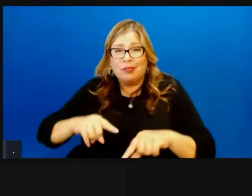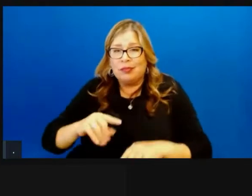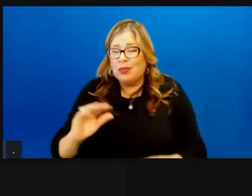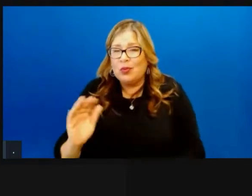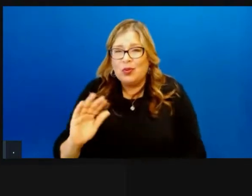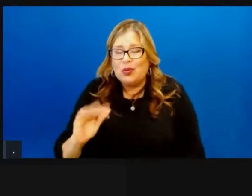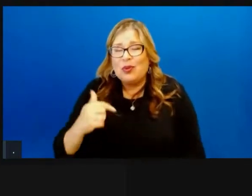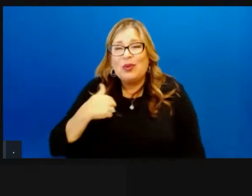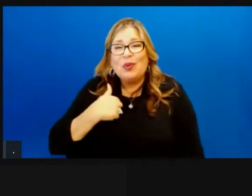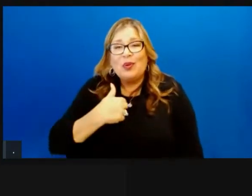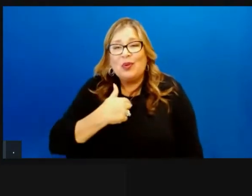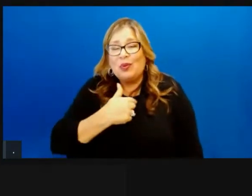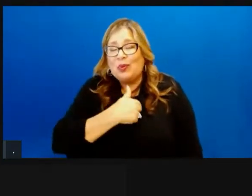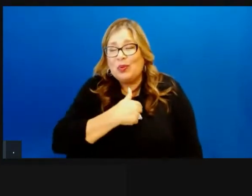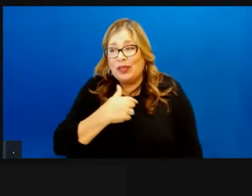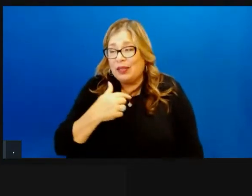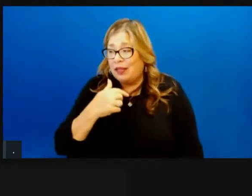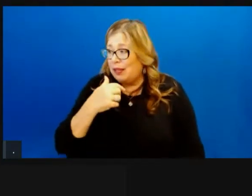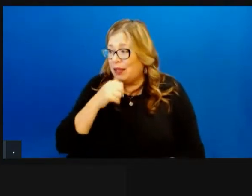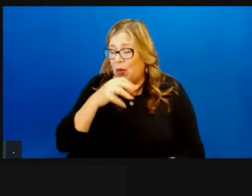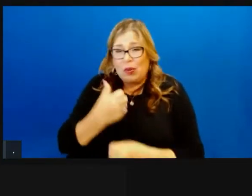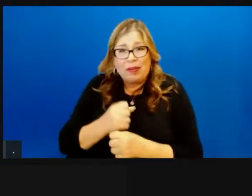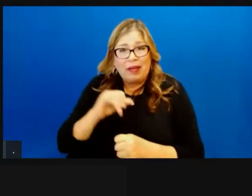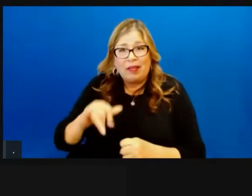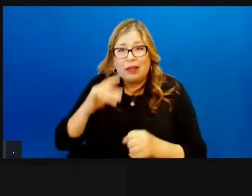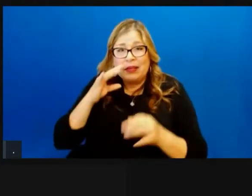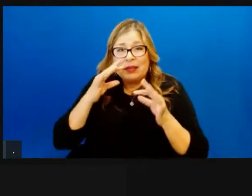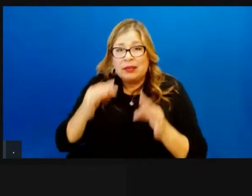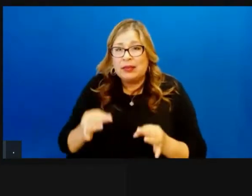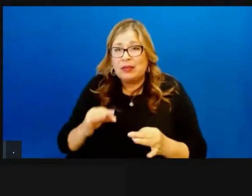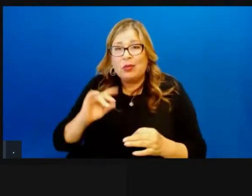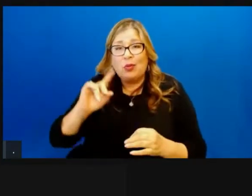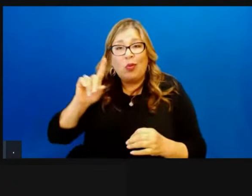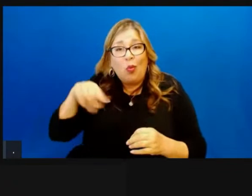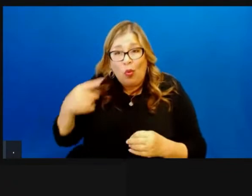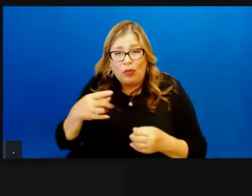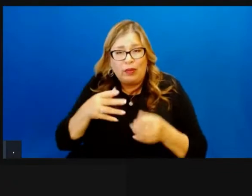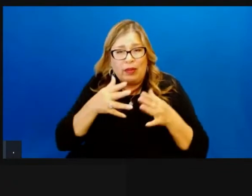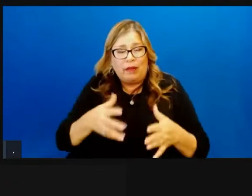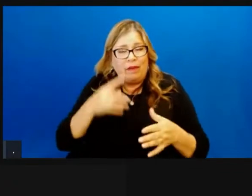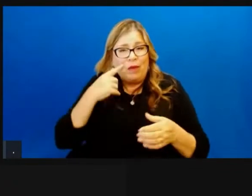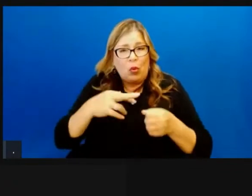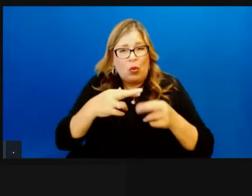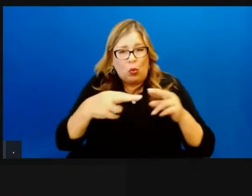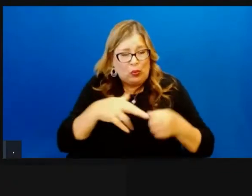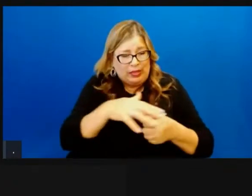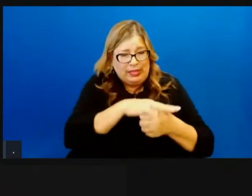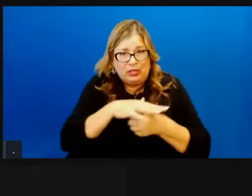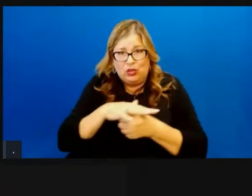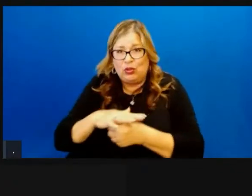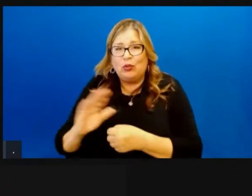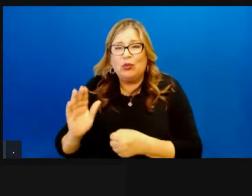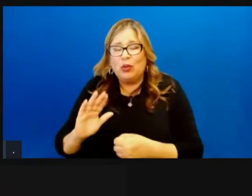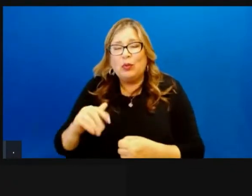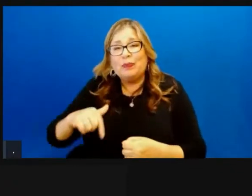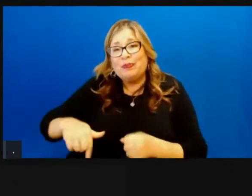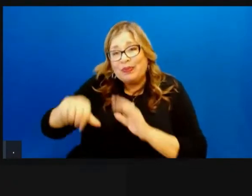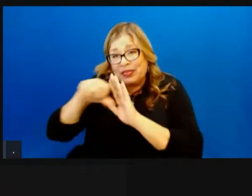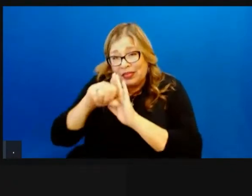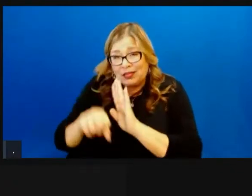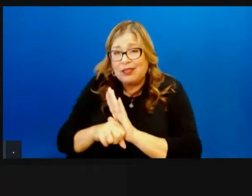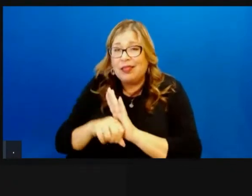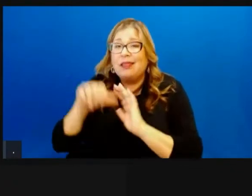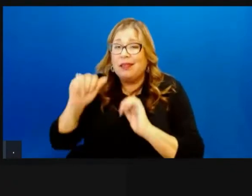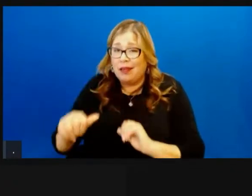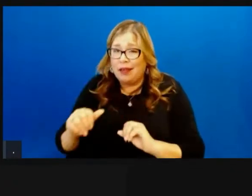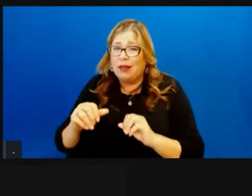left at the regional level. It's something that the state can continue to provide some important